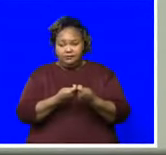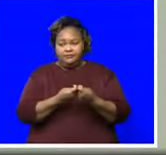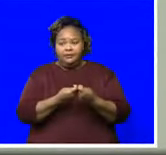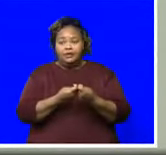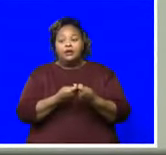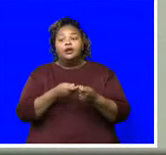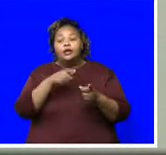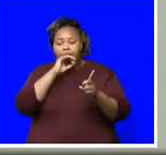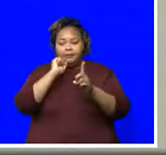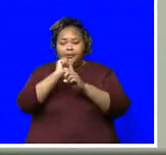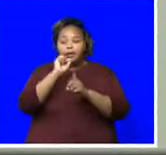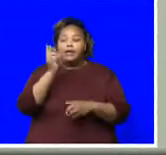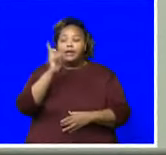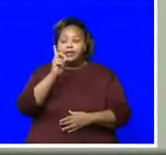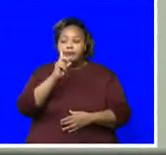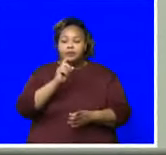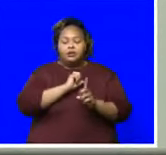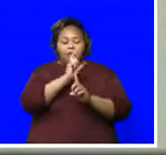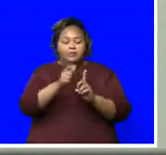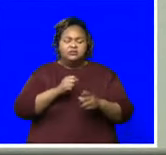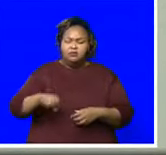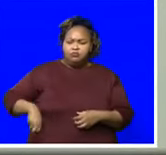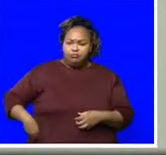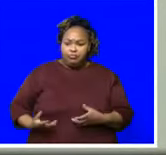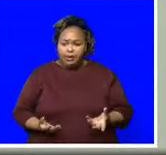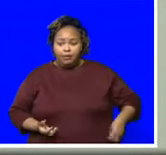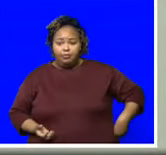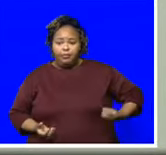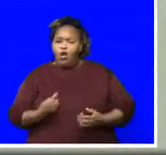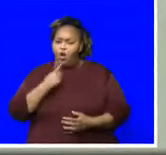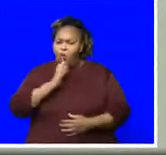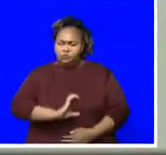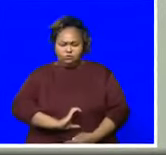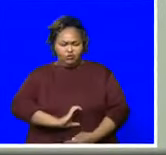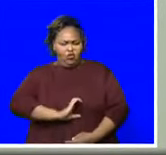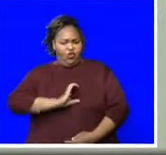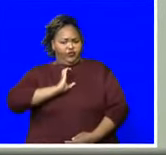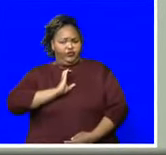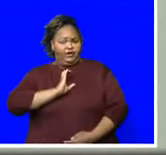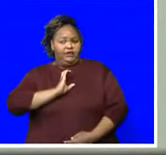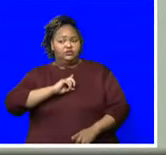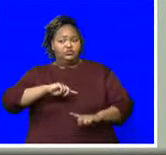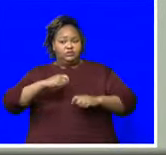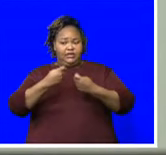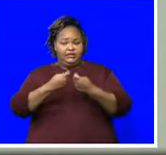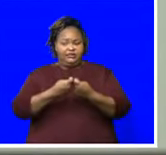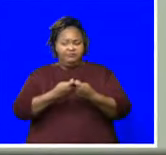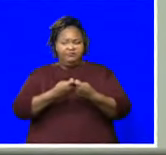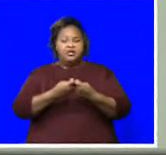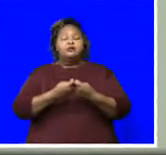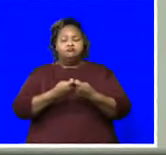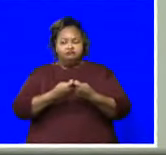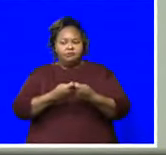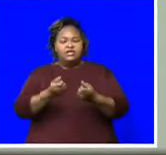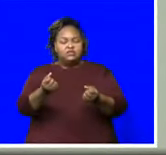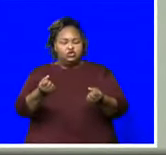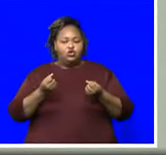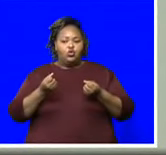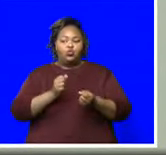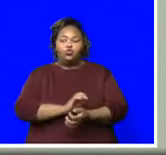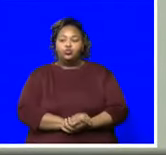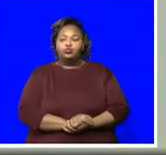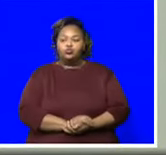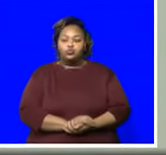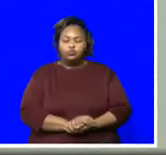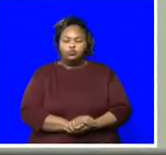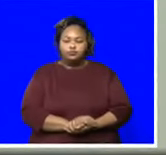nguye zakhele Dlamini lo vedile ukuthi unesibindi kakhulu ngaleli thimba lahamba nalo leli yomelela live la kangwane.